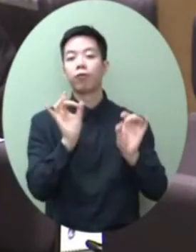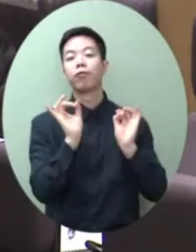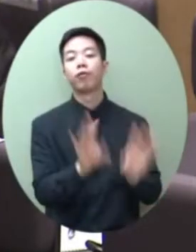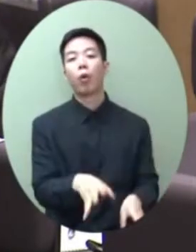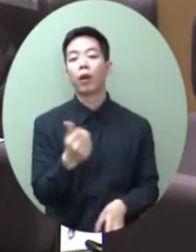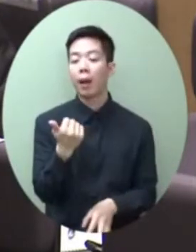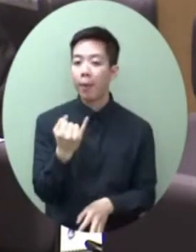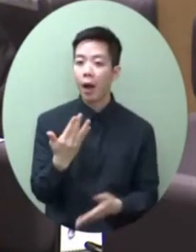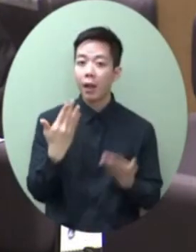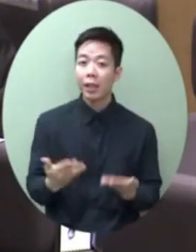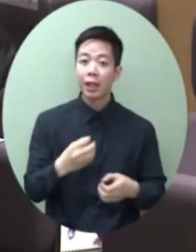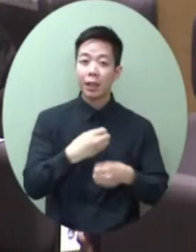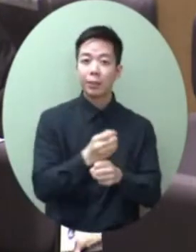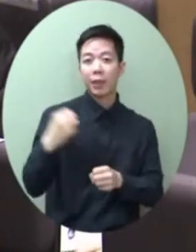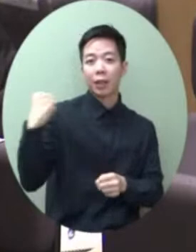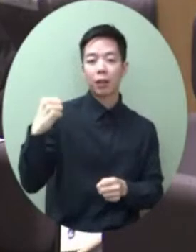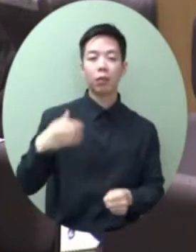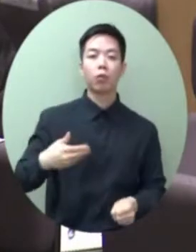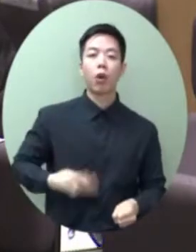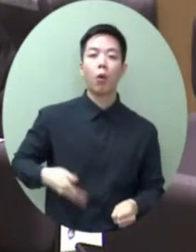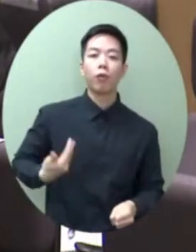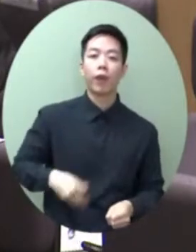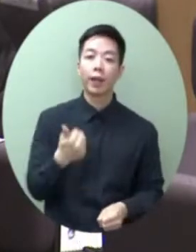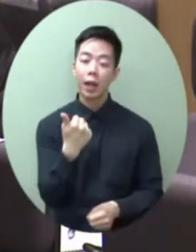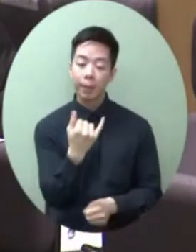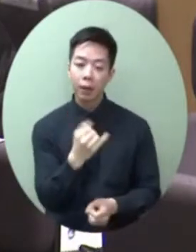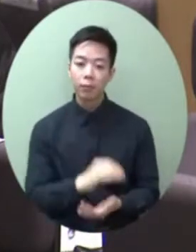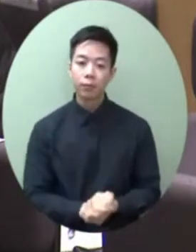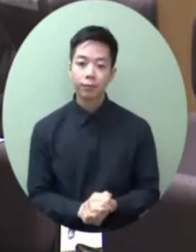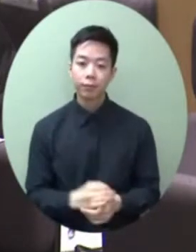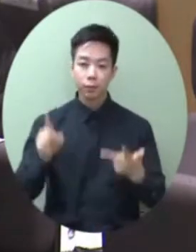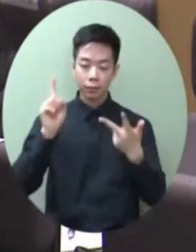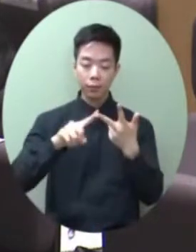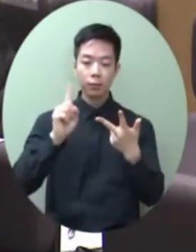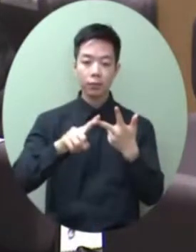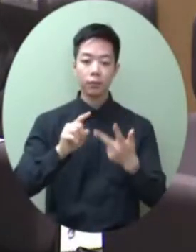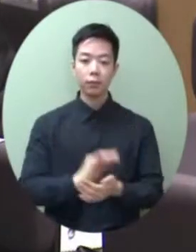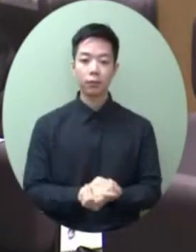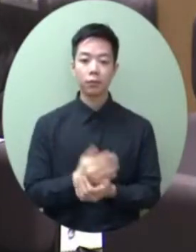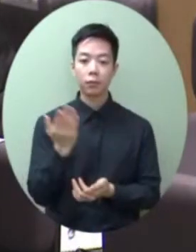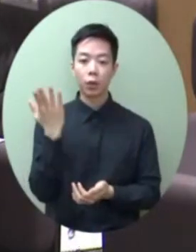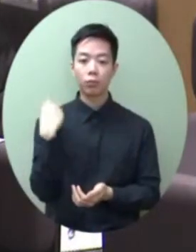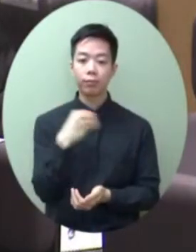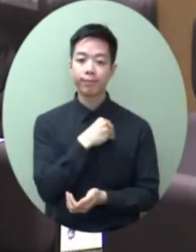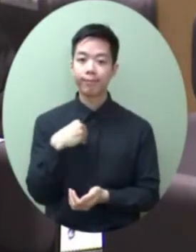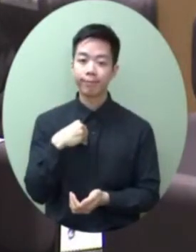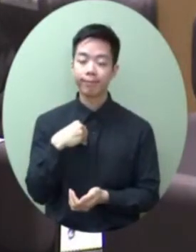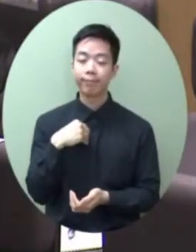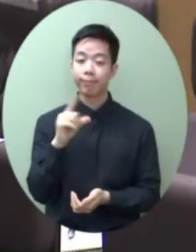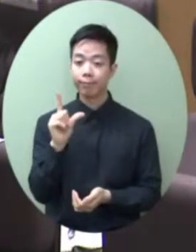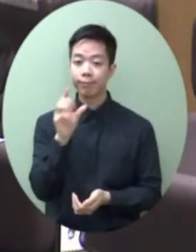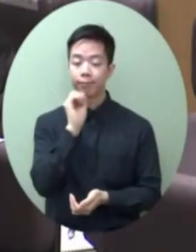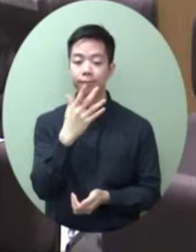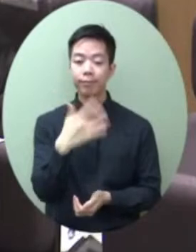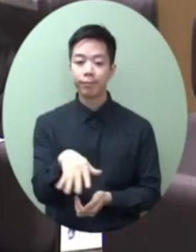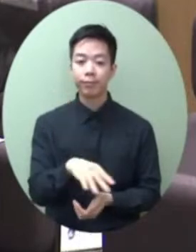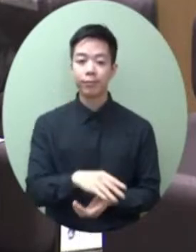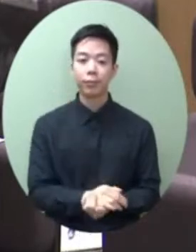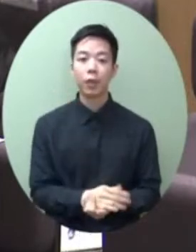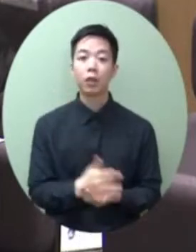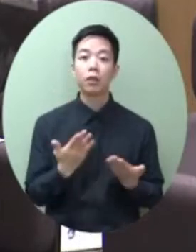actually abandon the policy of asking people to go for voluntary testing? Is it because of the limited capacity for testing? And also Dr. Lee just